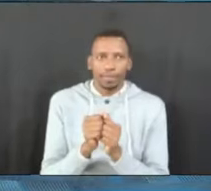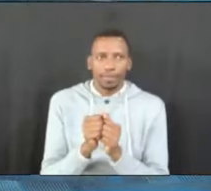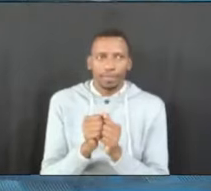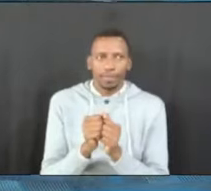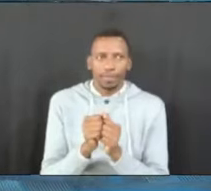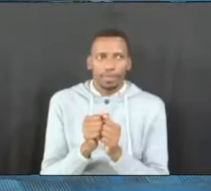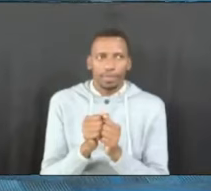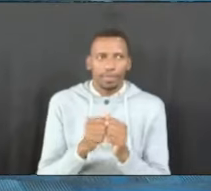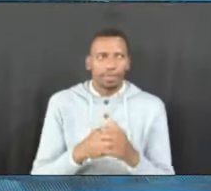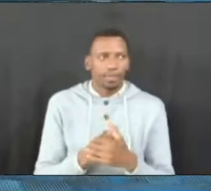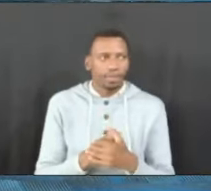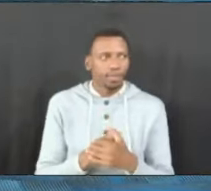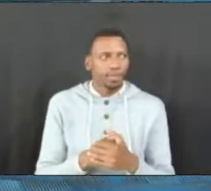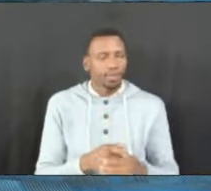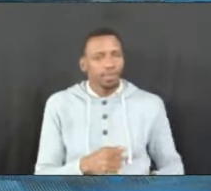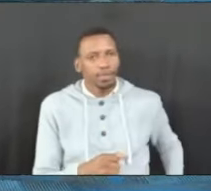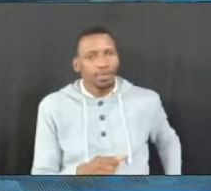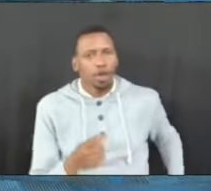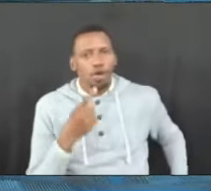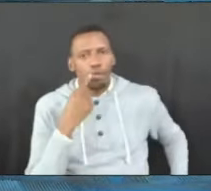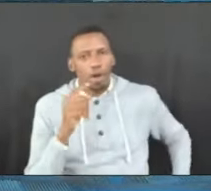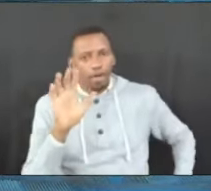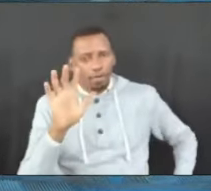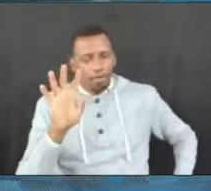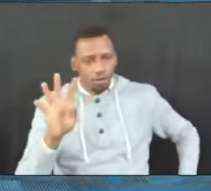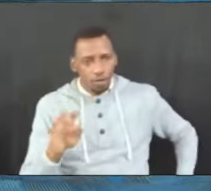will start. Hymn 154.